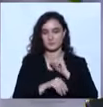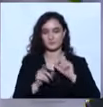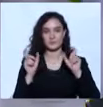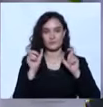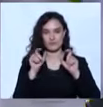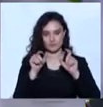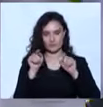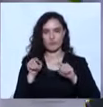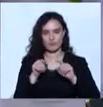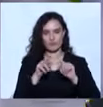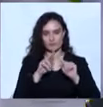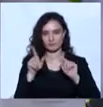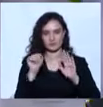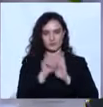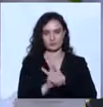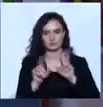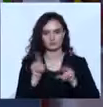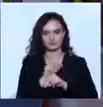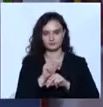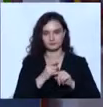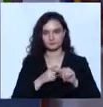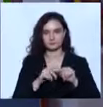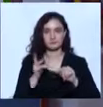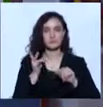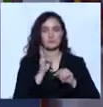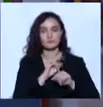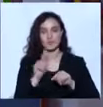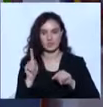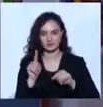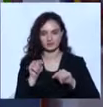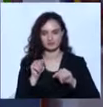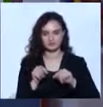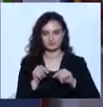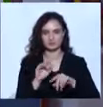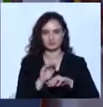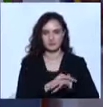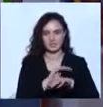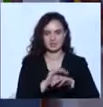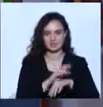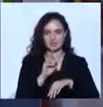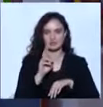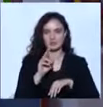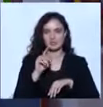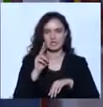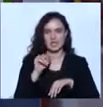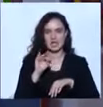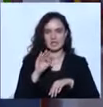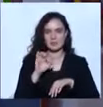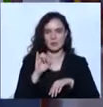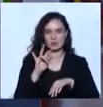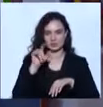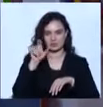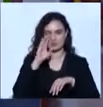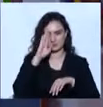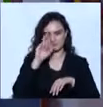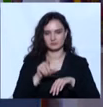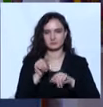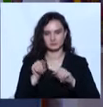he's almost killed. But luckily, a kind Californian man named Weedon